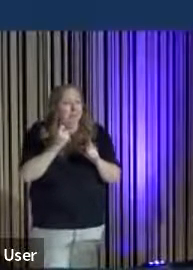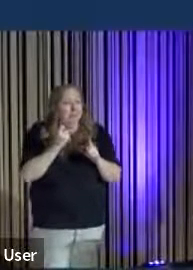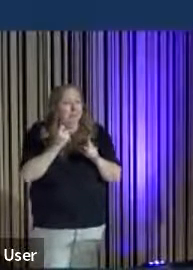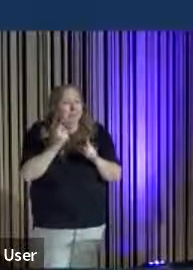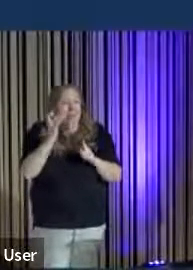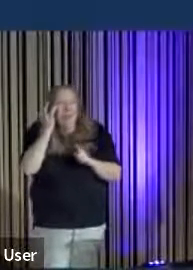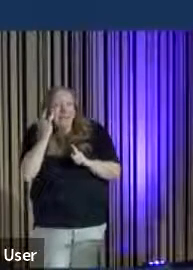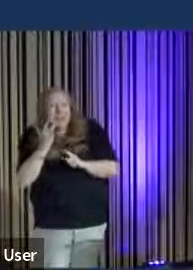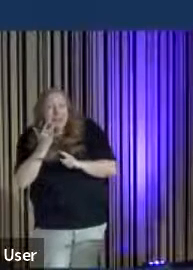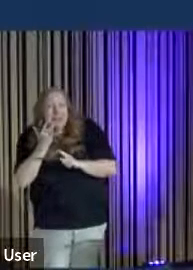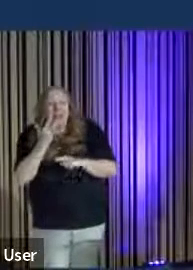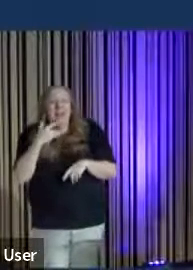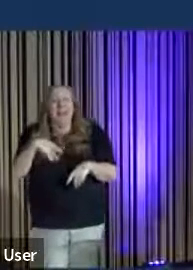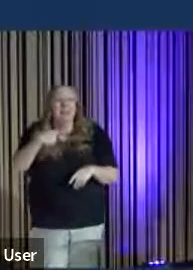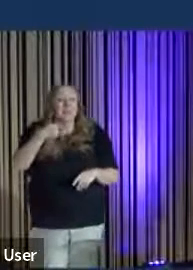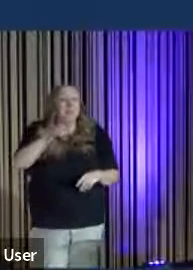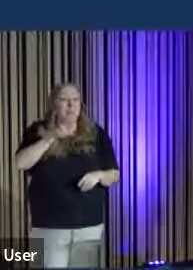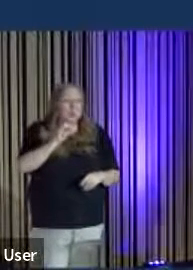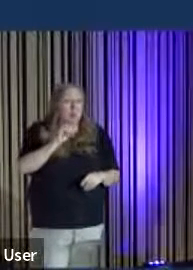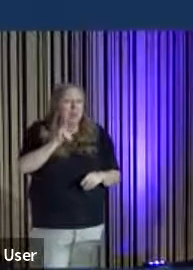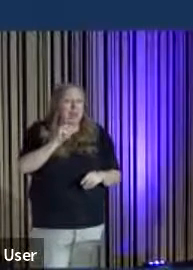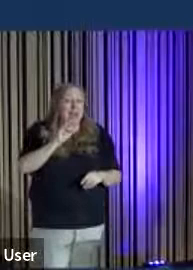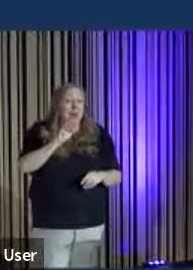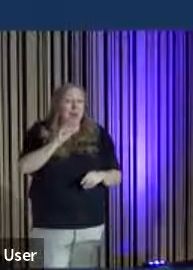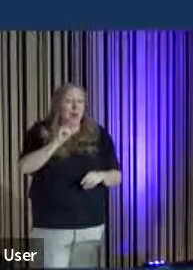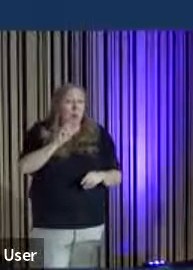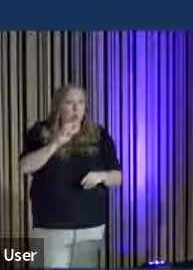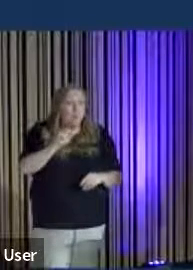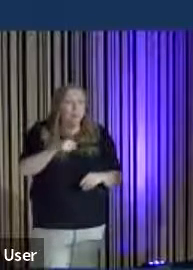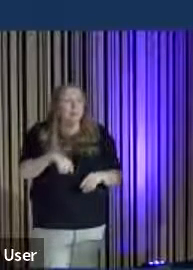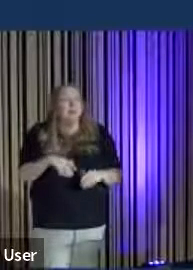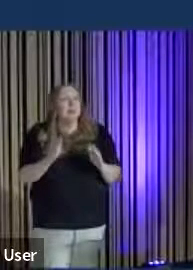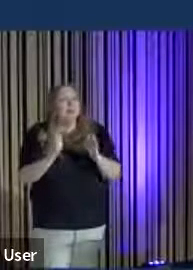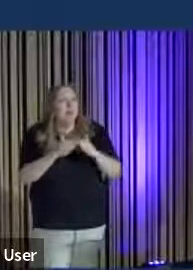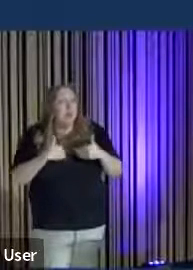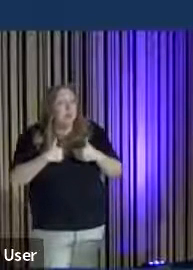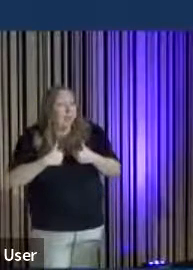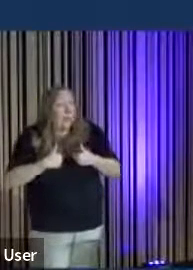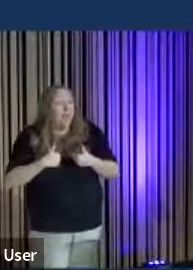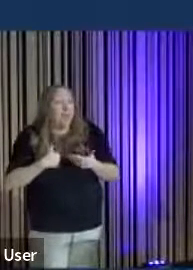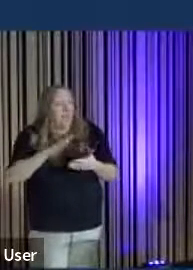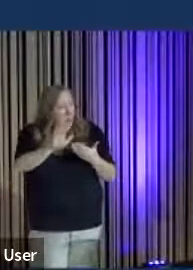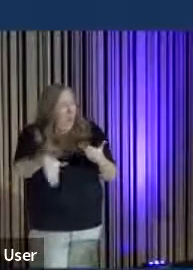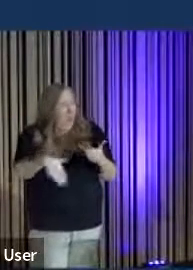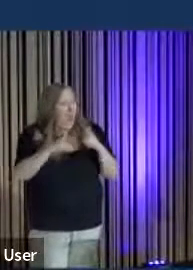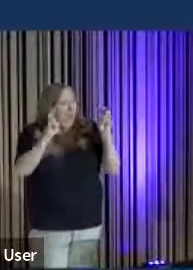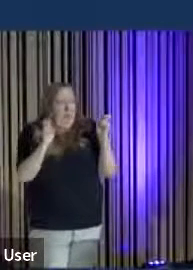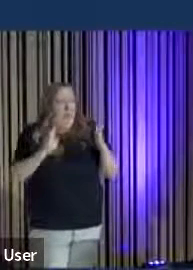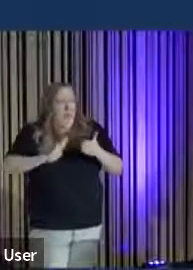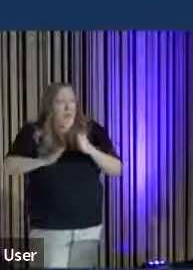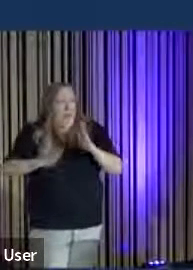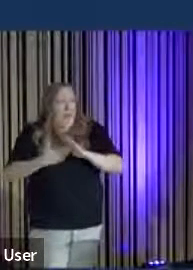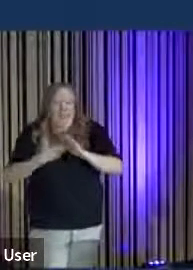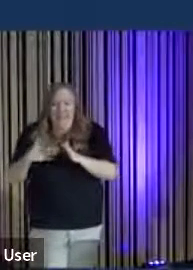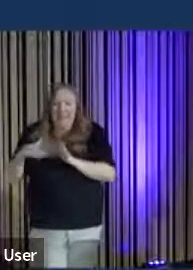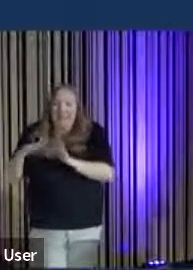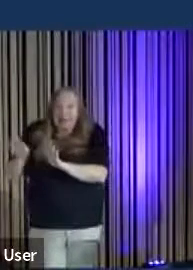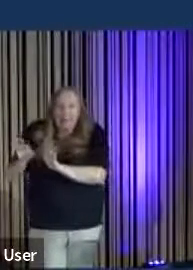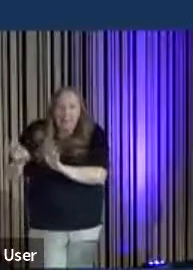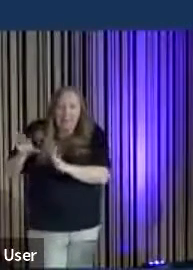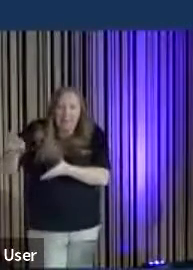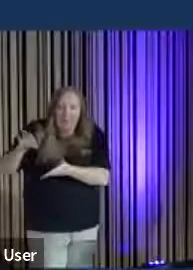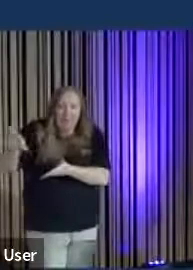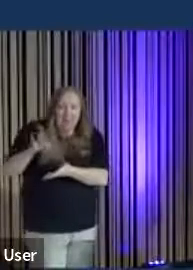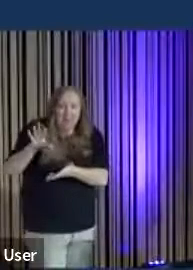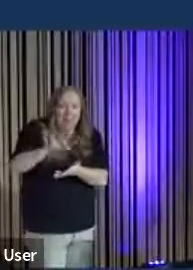prokaryotes, through to the smaller animals. So to sample all of the community so that we can see the whole thing